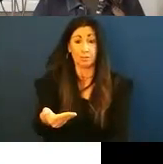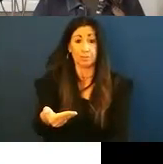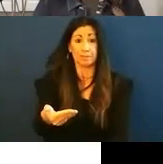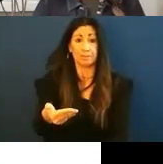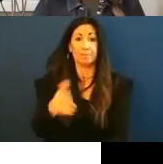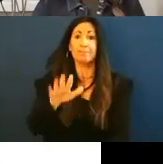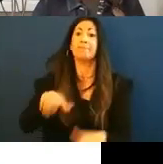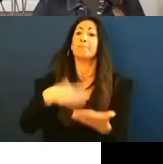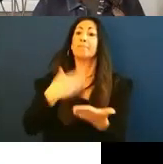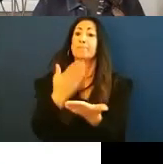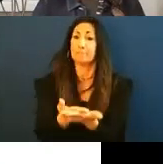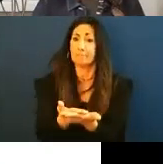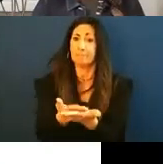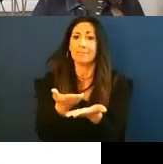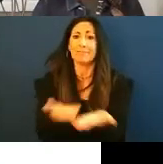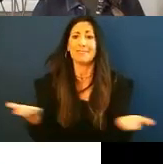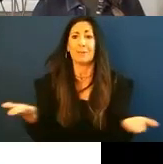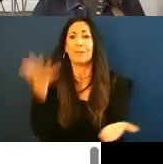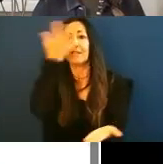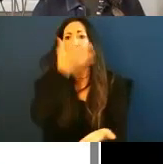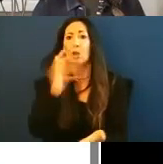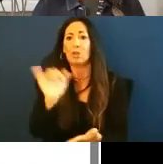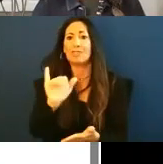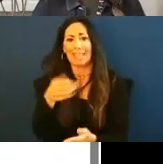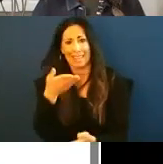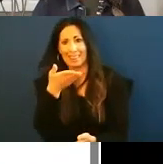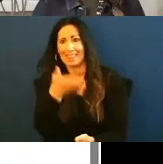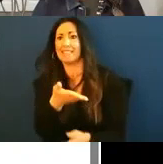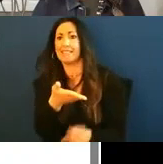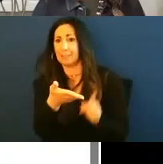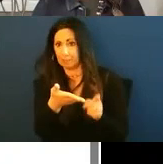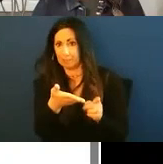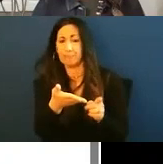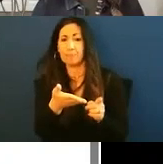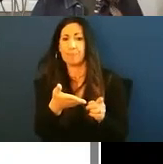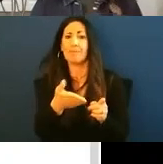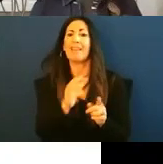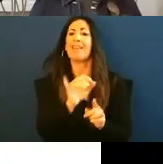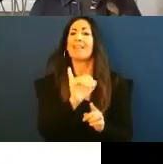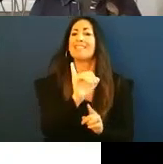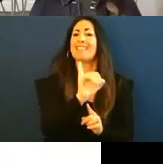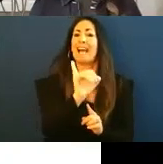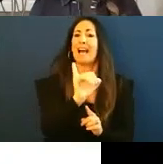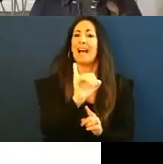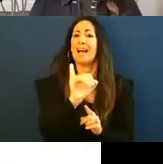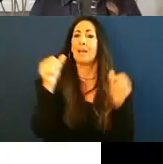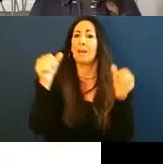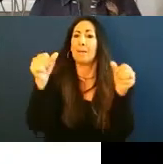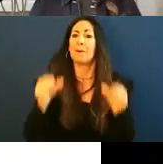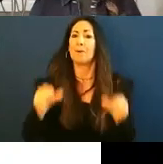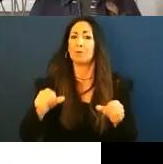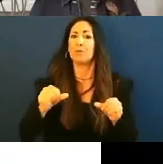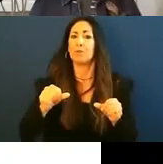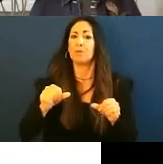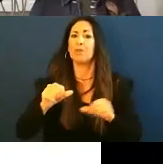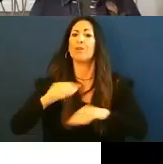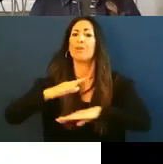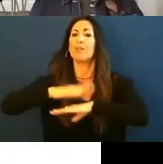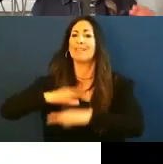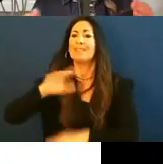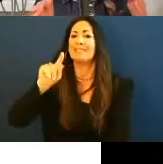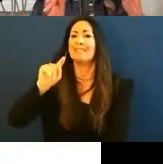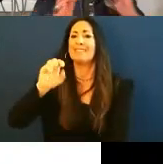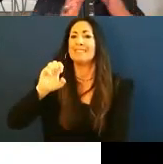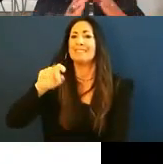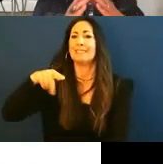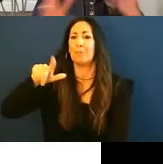on something that looks like this. And this is the iPoster template. And the reason that I asked you